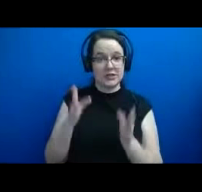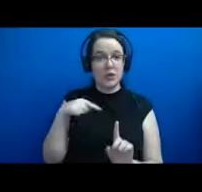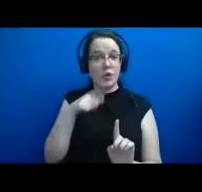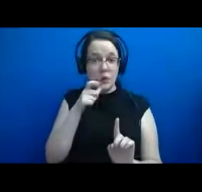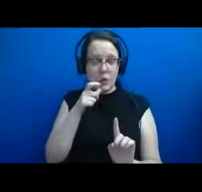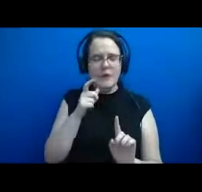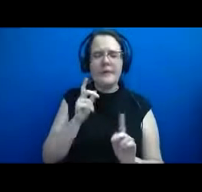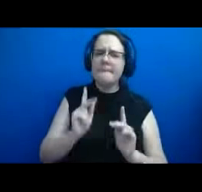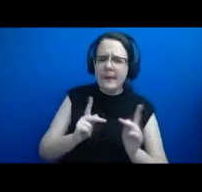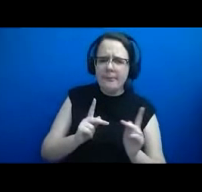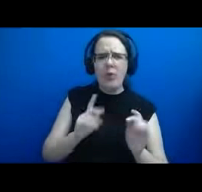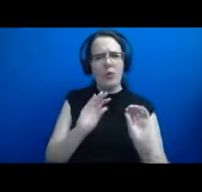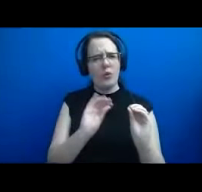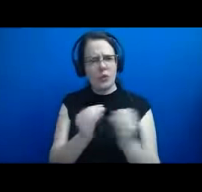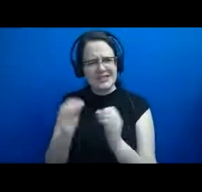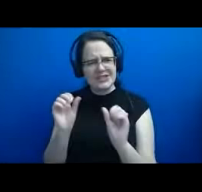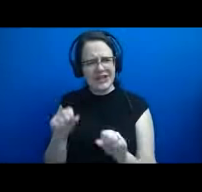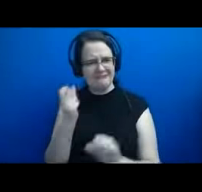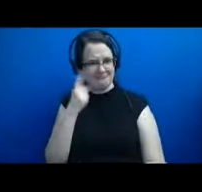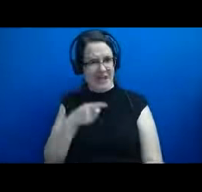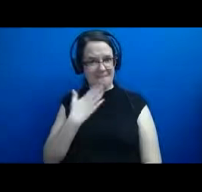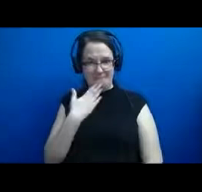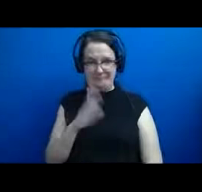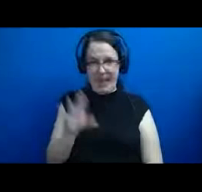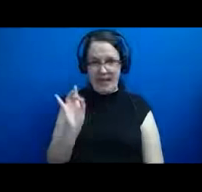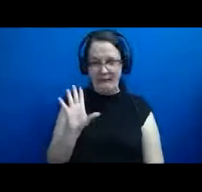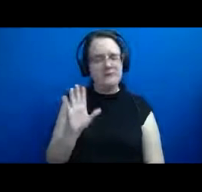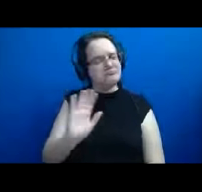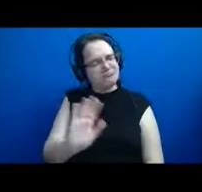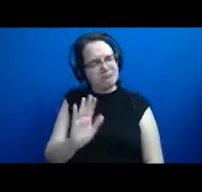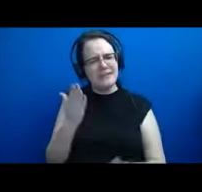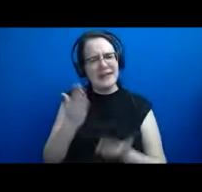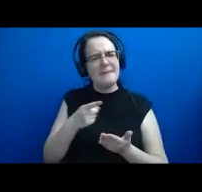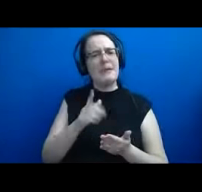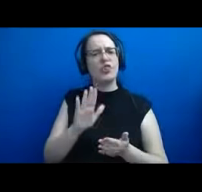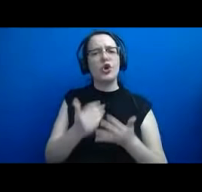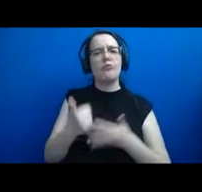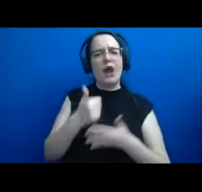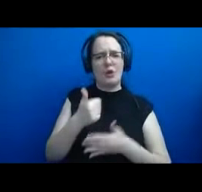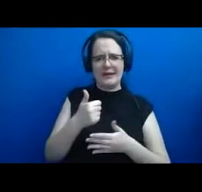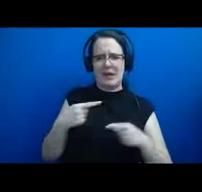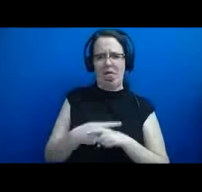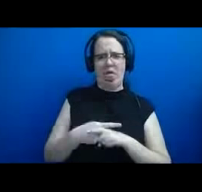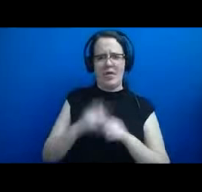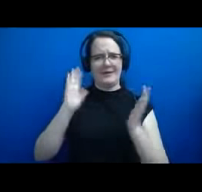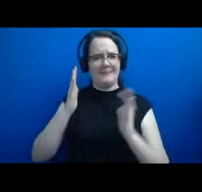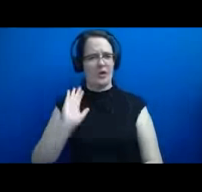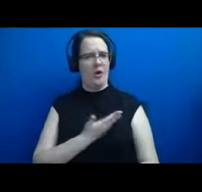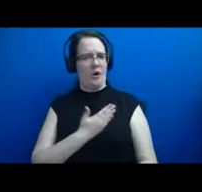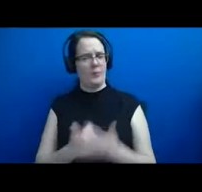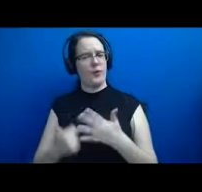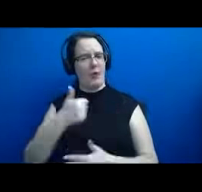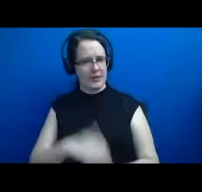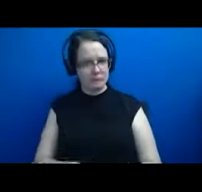and it's not necessarily that it's bad, they just could have competing priorities than what we're saying, right?